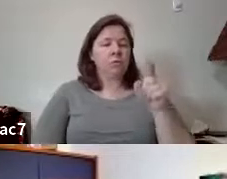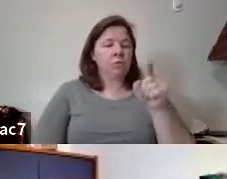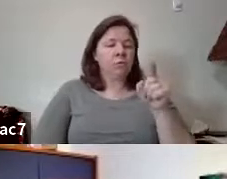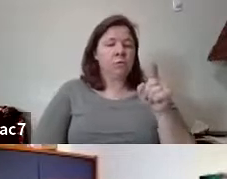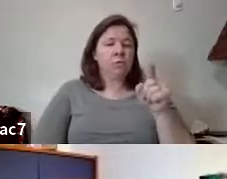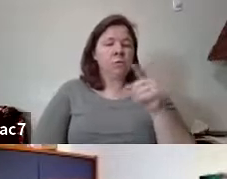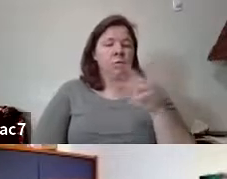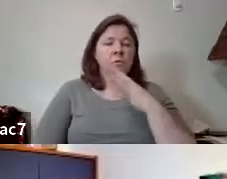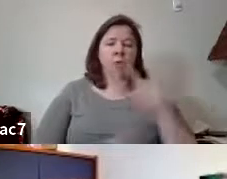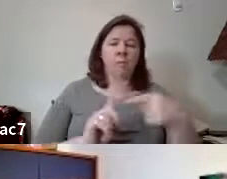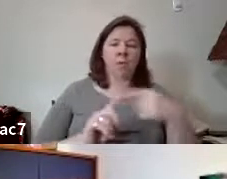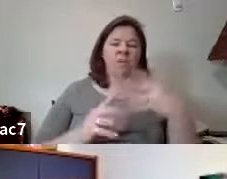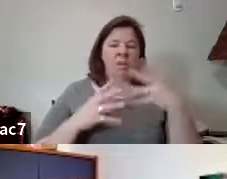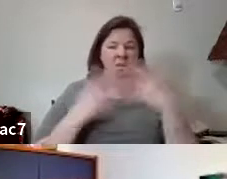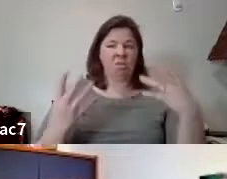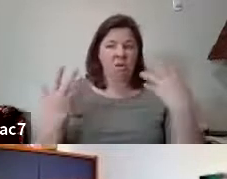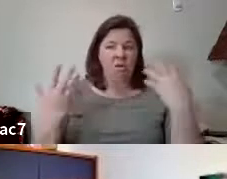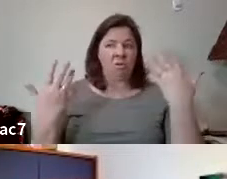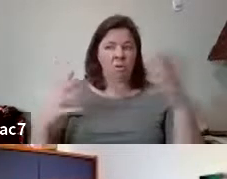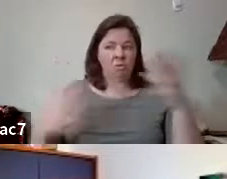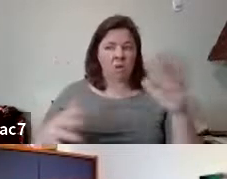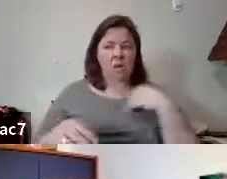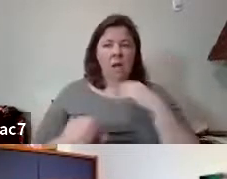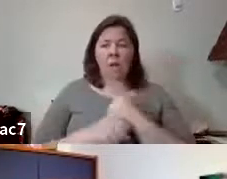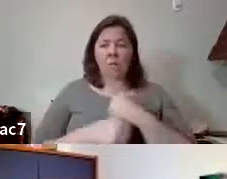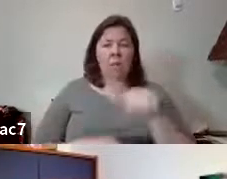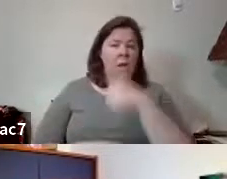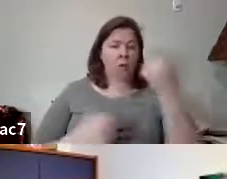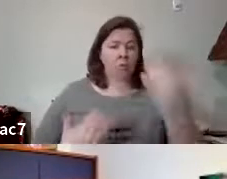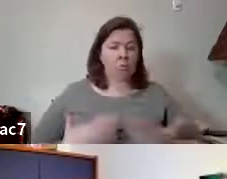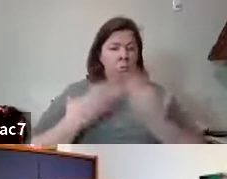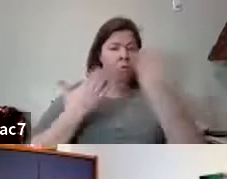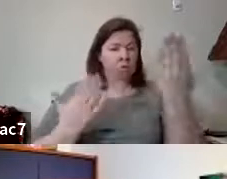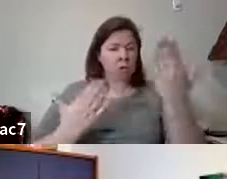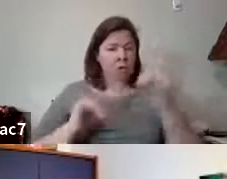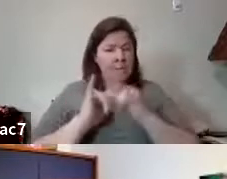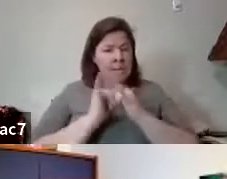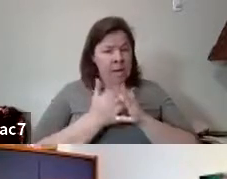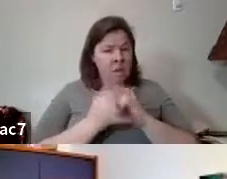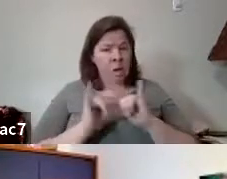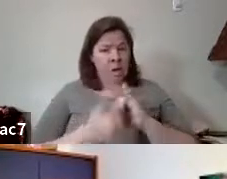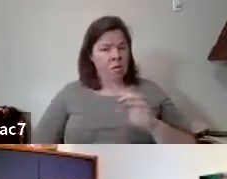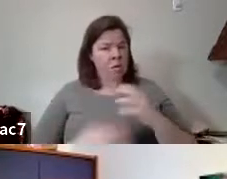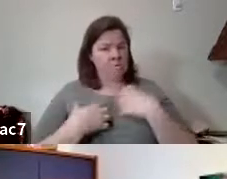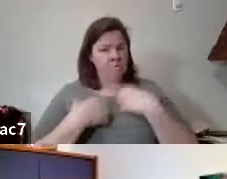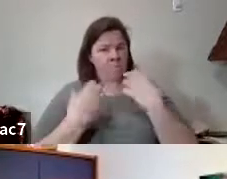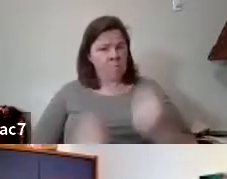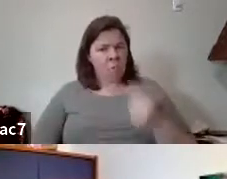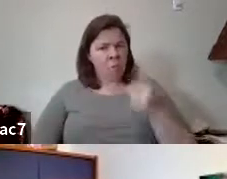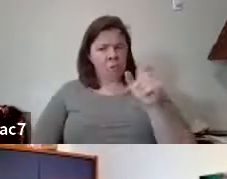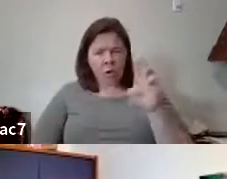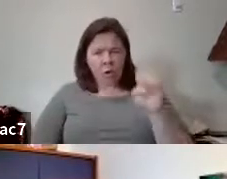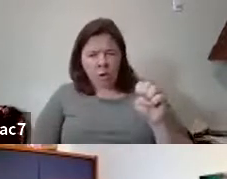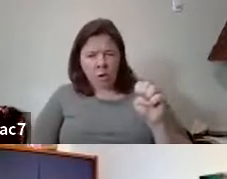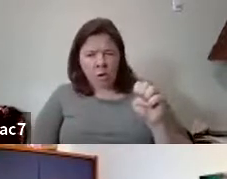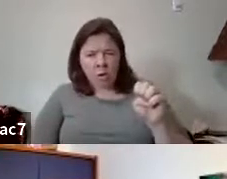We talked about that a lot already, I think. I can make another suggestion on that. Okay, depends on how bold you are. If you, on